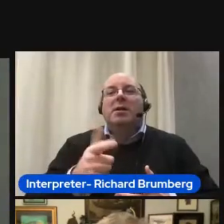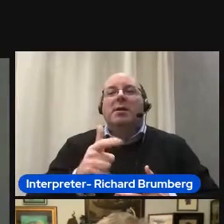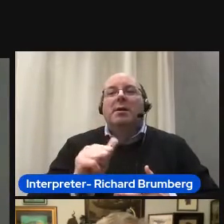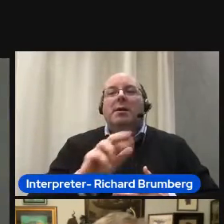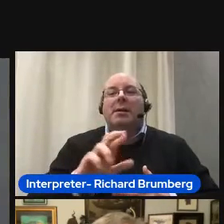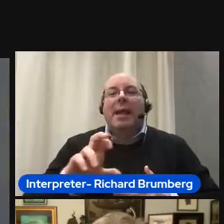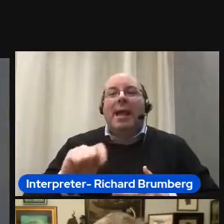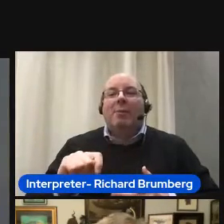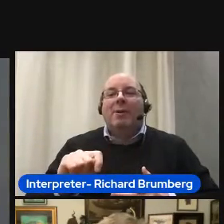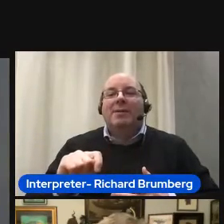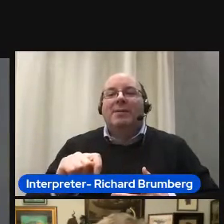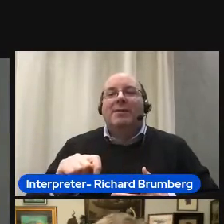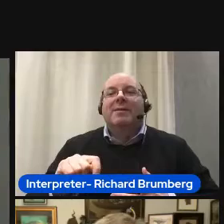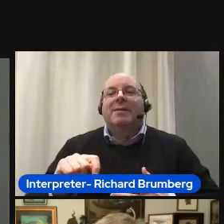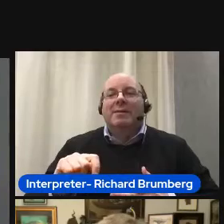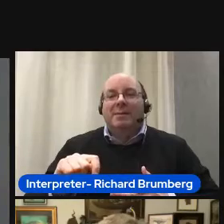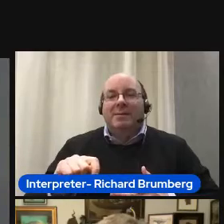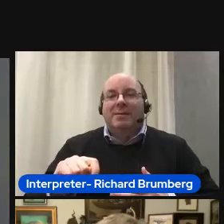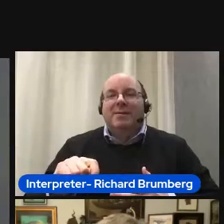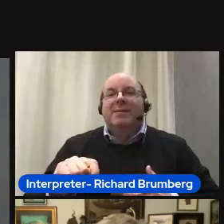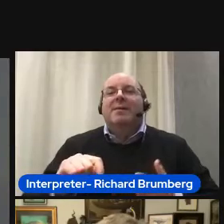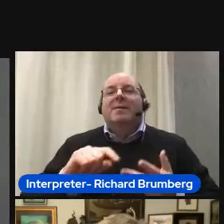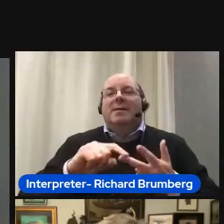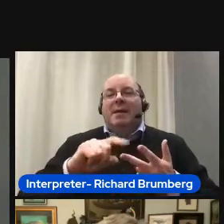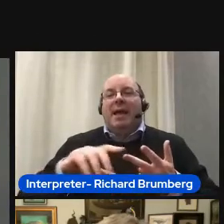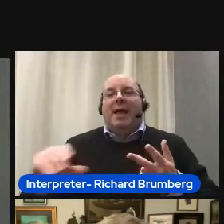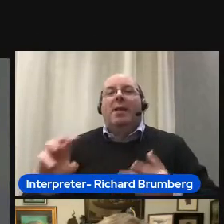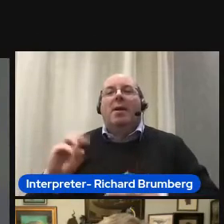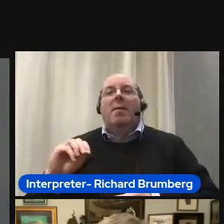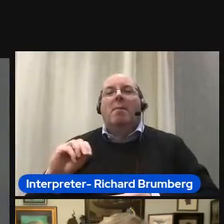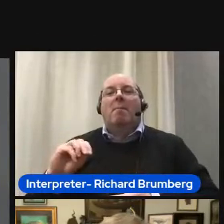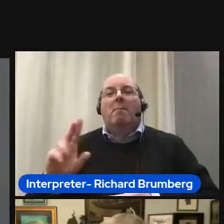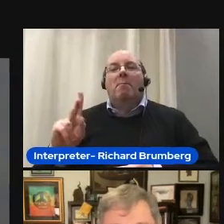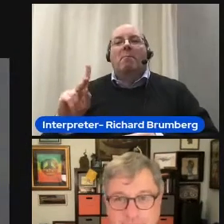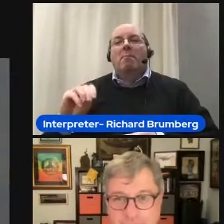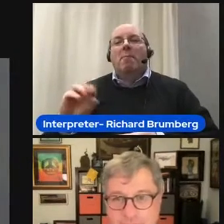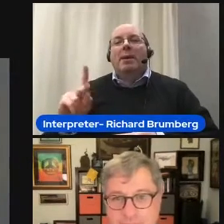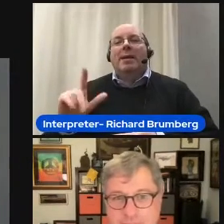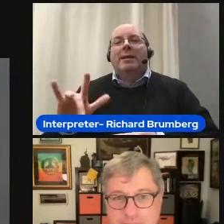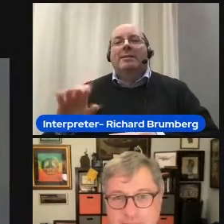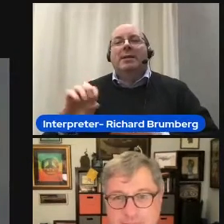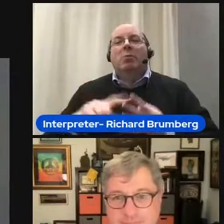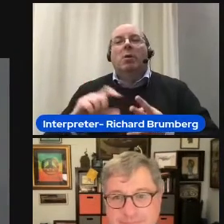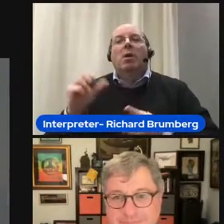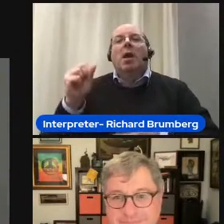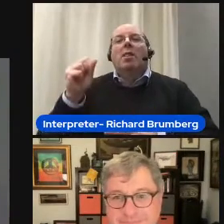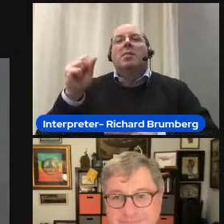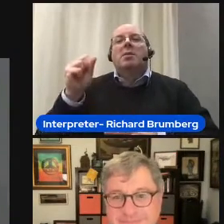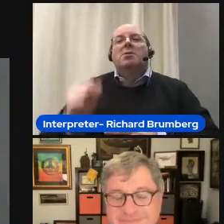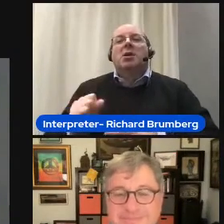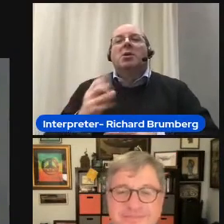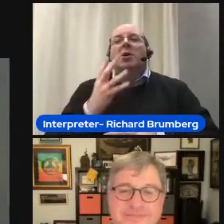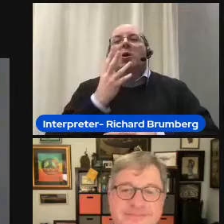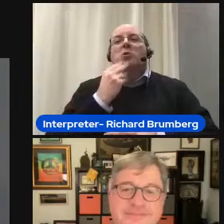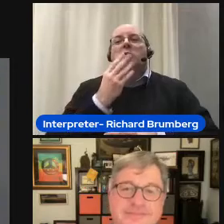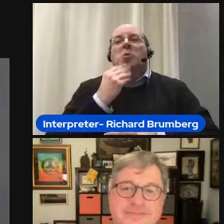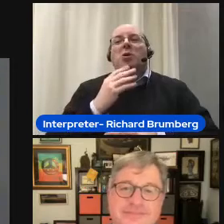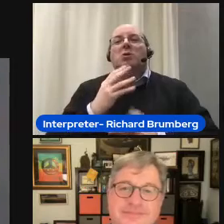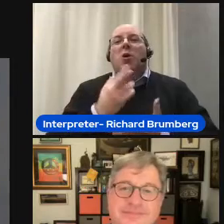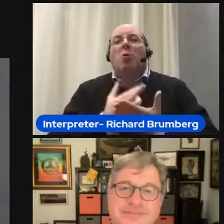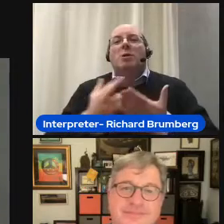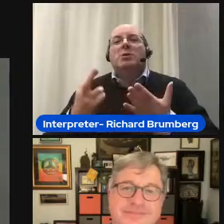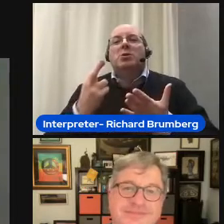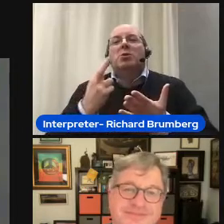Lashon. Welcome, Jada. And McKenzie Wren from the Southern Jewish Resource Network,